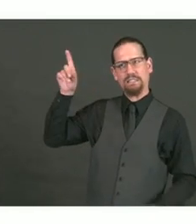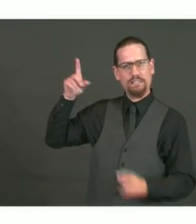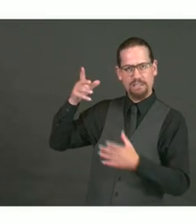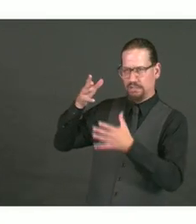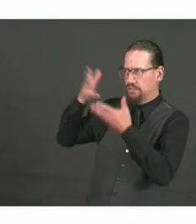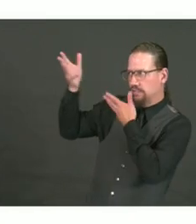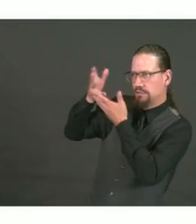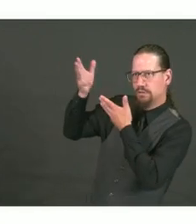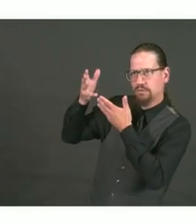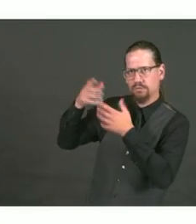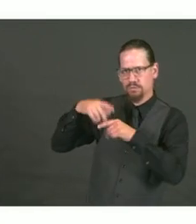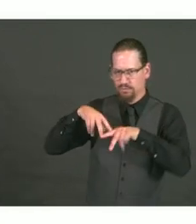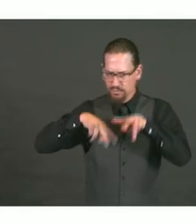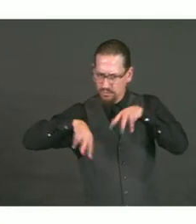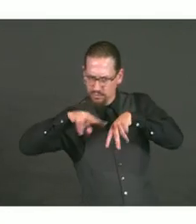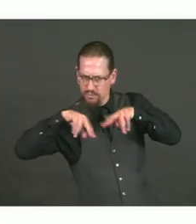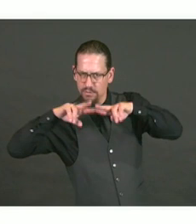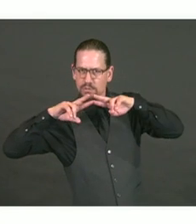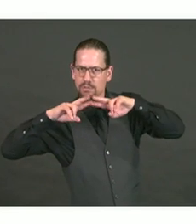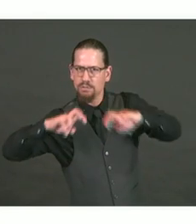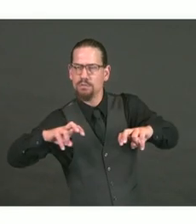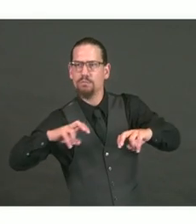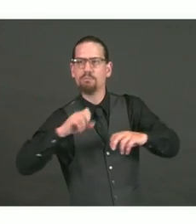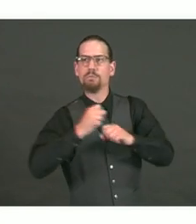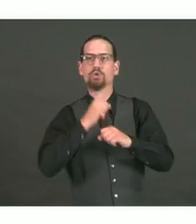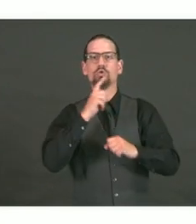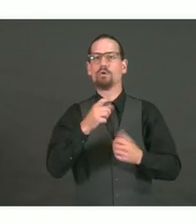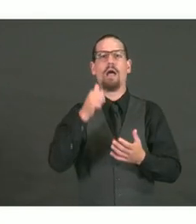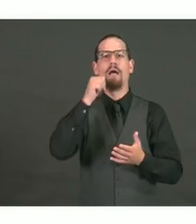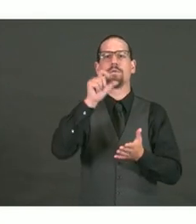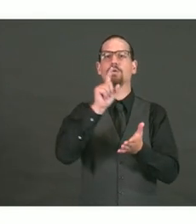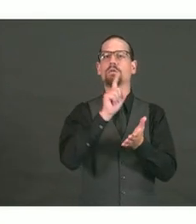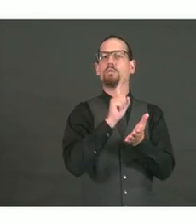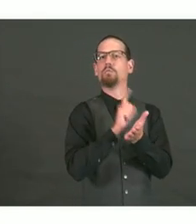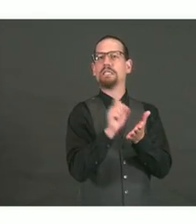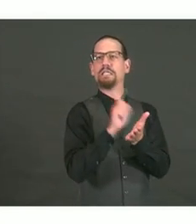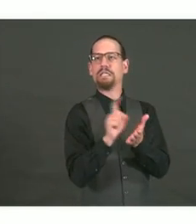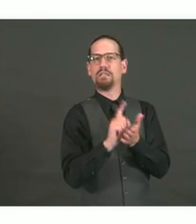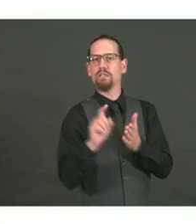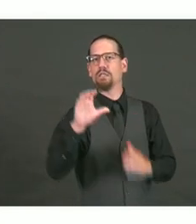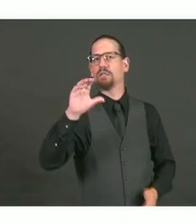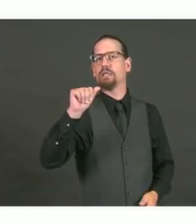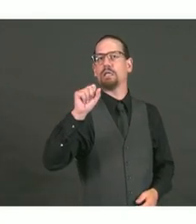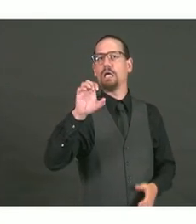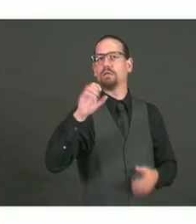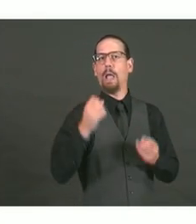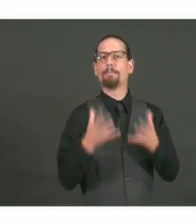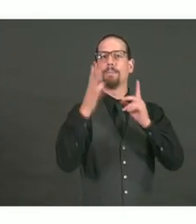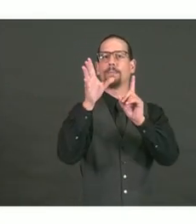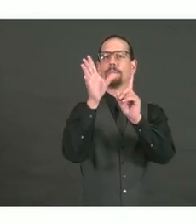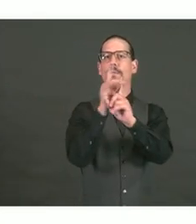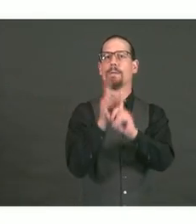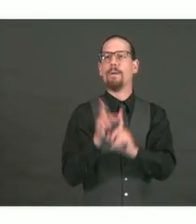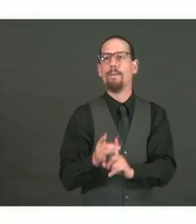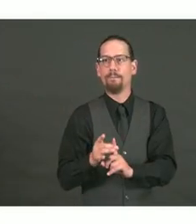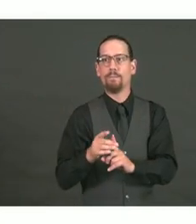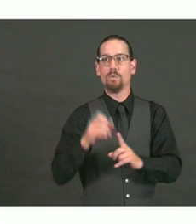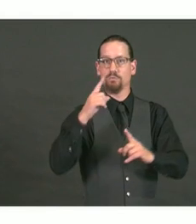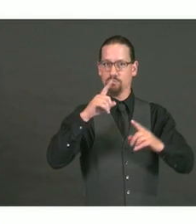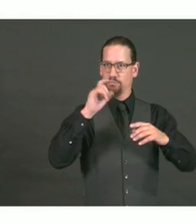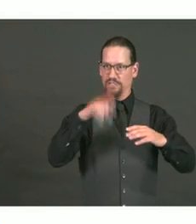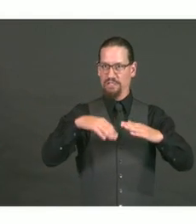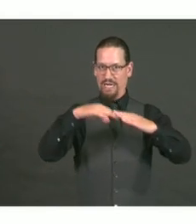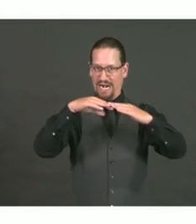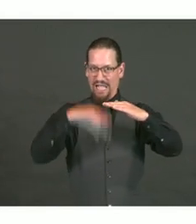that municipalities must have a weekly case incidence rate of fewer than 100 new